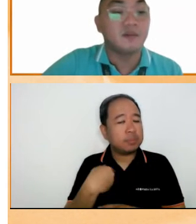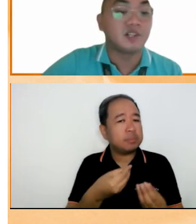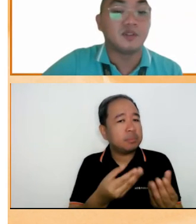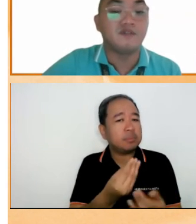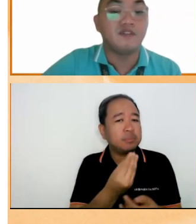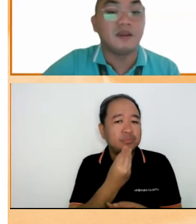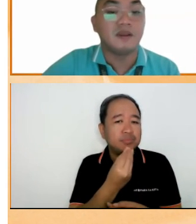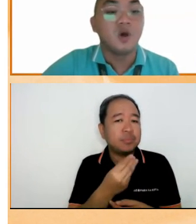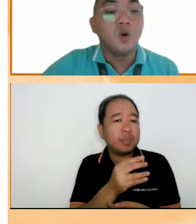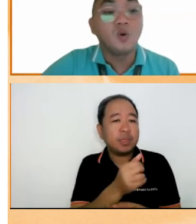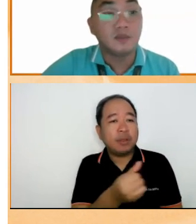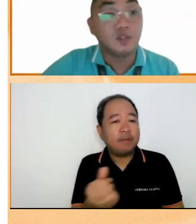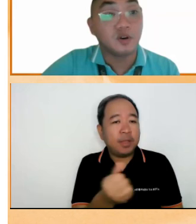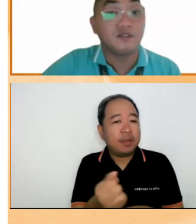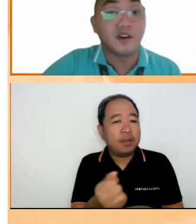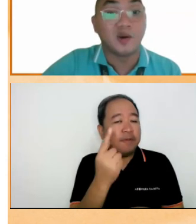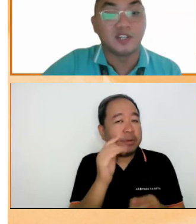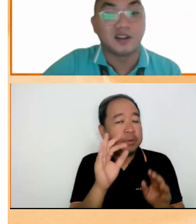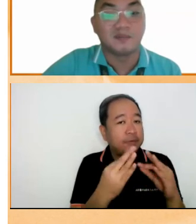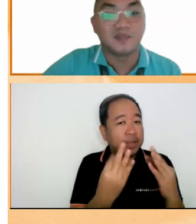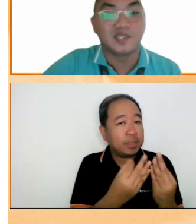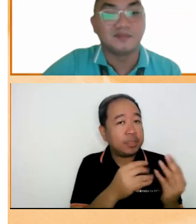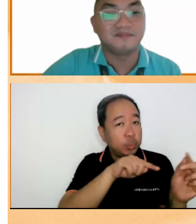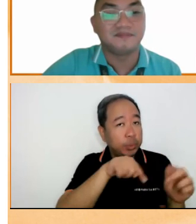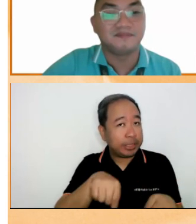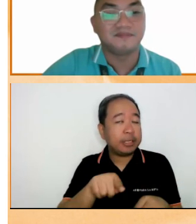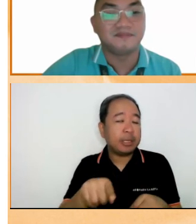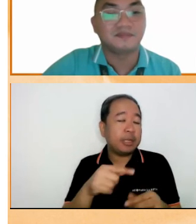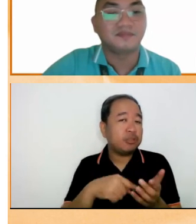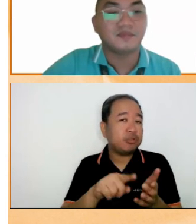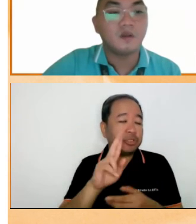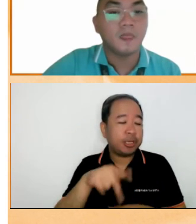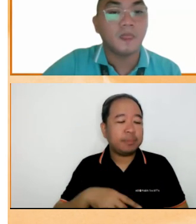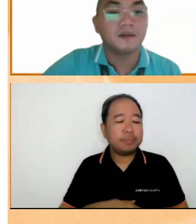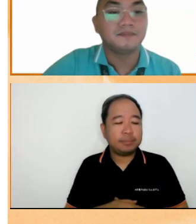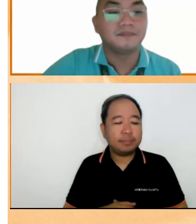snacks, and fair reimbursement to the families who came during the follow-up checkups.